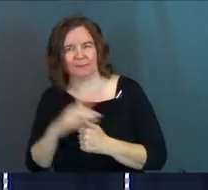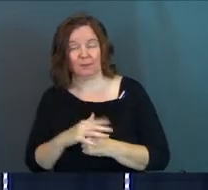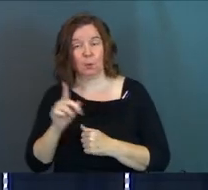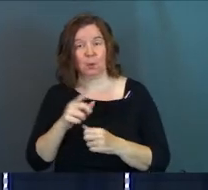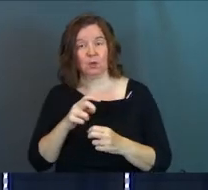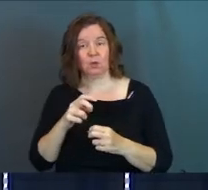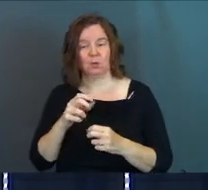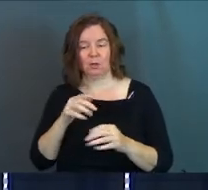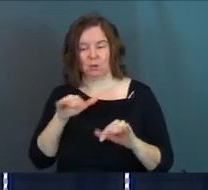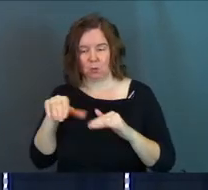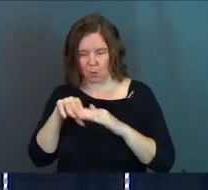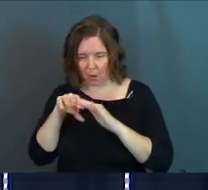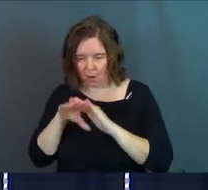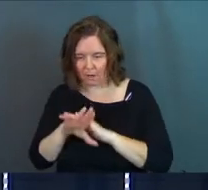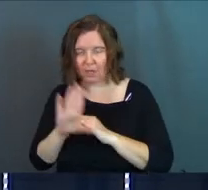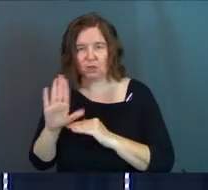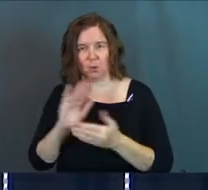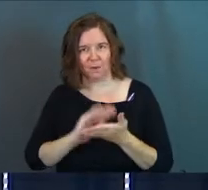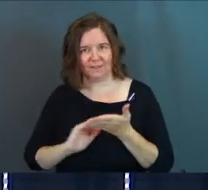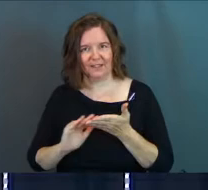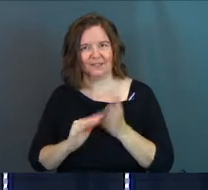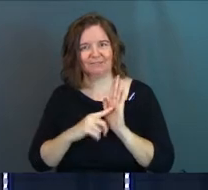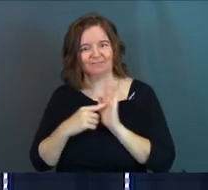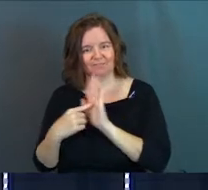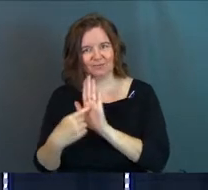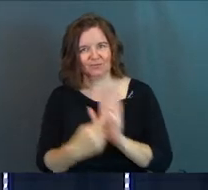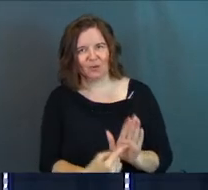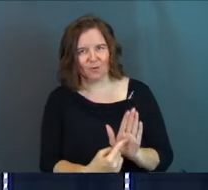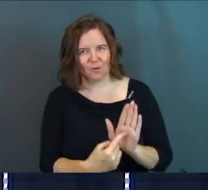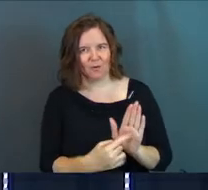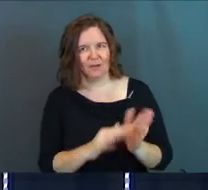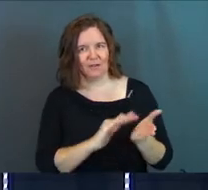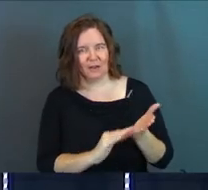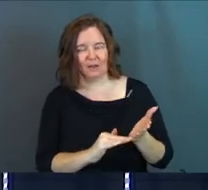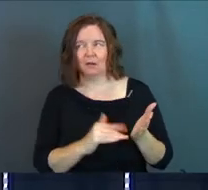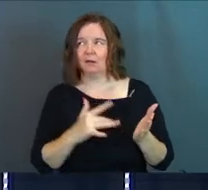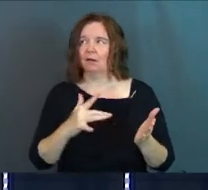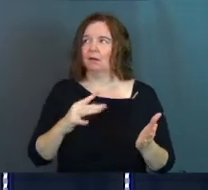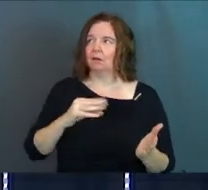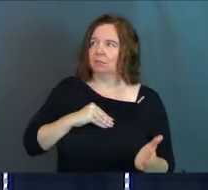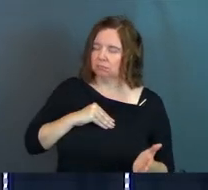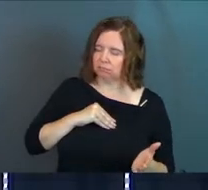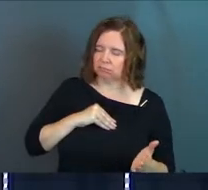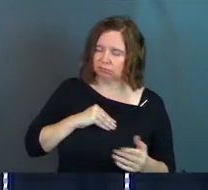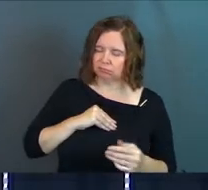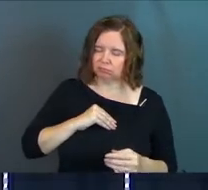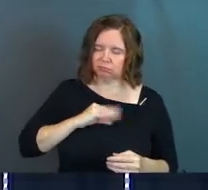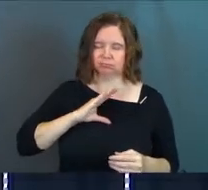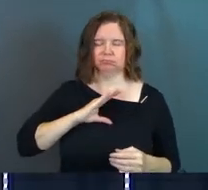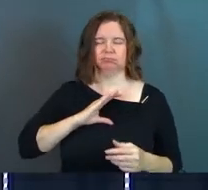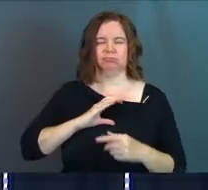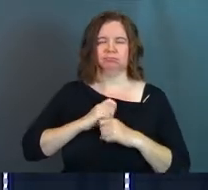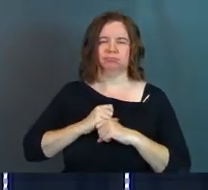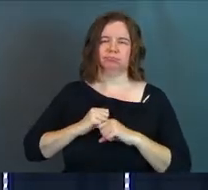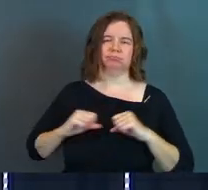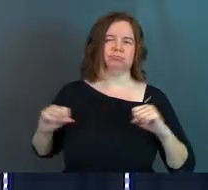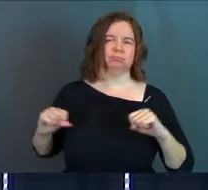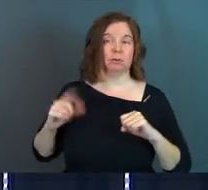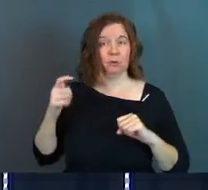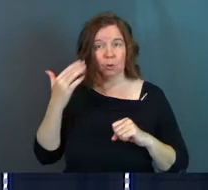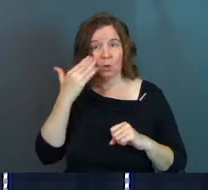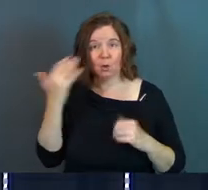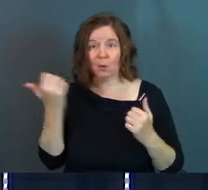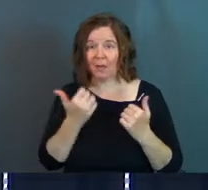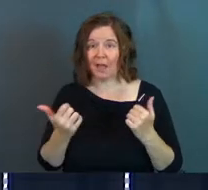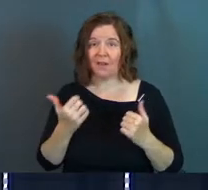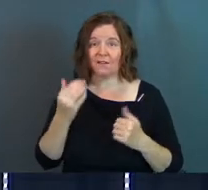where you get to walk in your forgiveness. You get to walk in freedom and restoration, and you need to know with